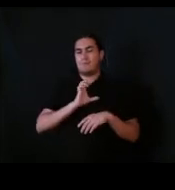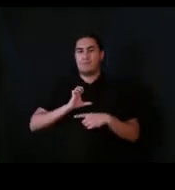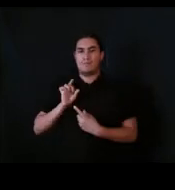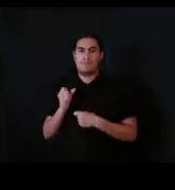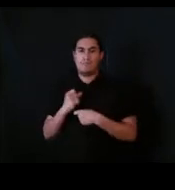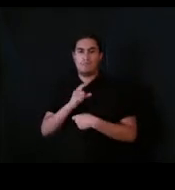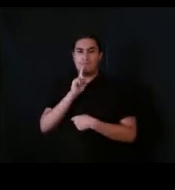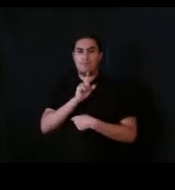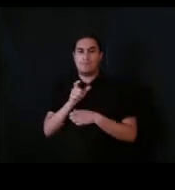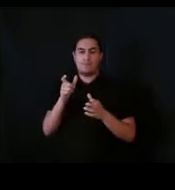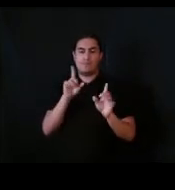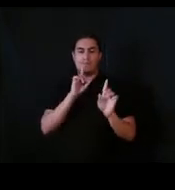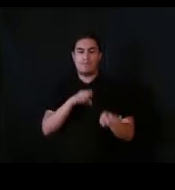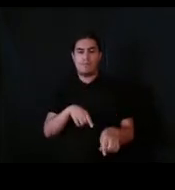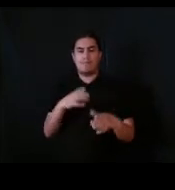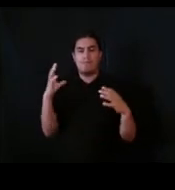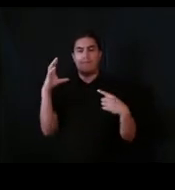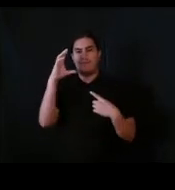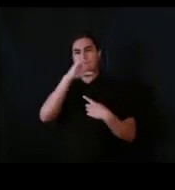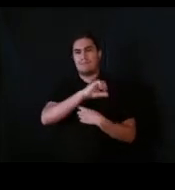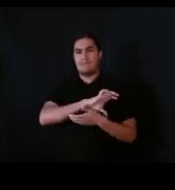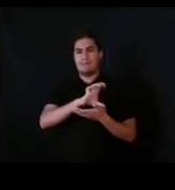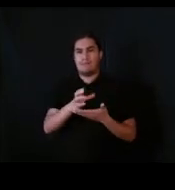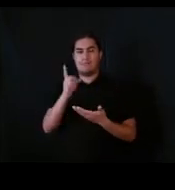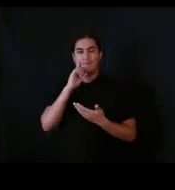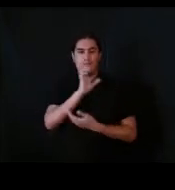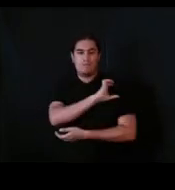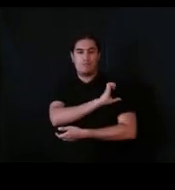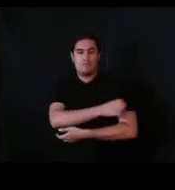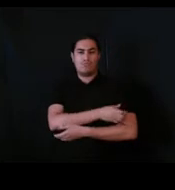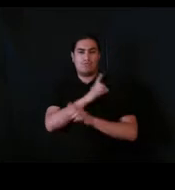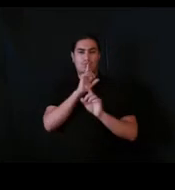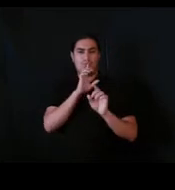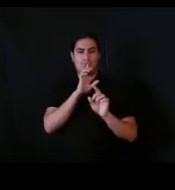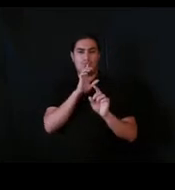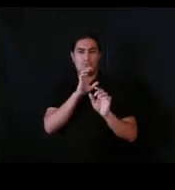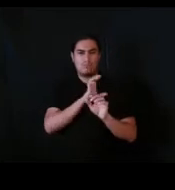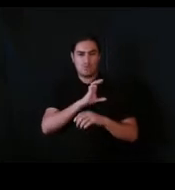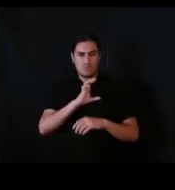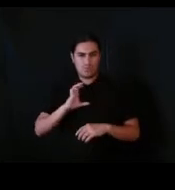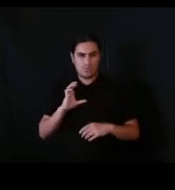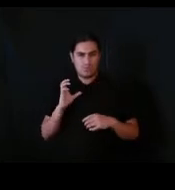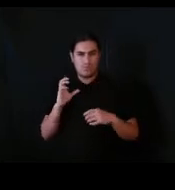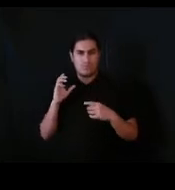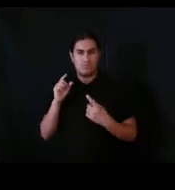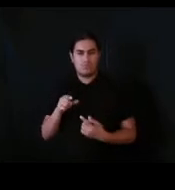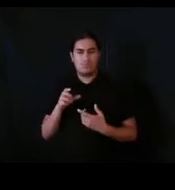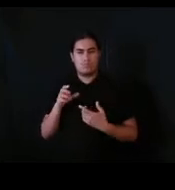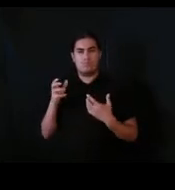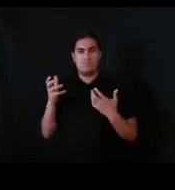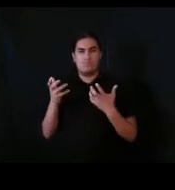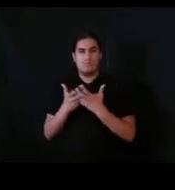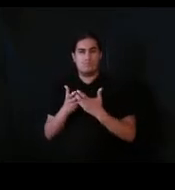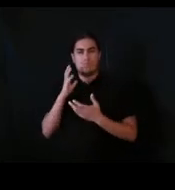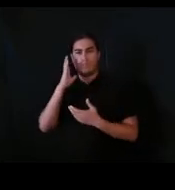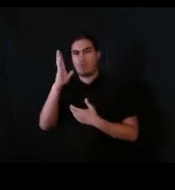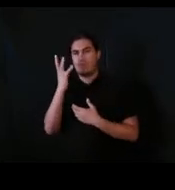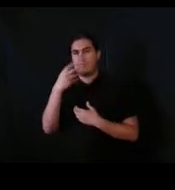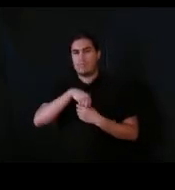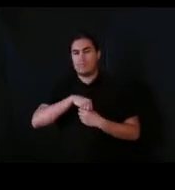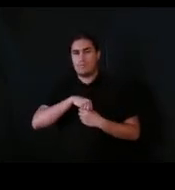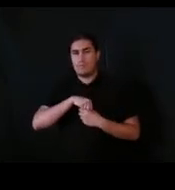the demand estimate that the energy commission develops every year and gives to the public utility commission will include